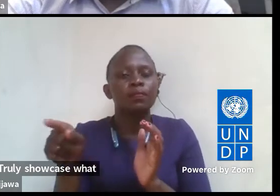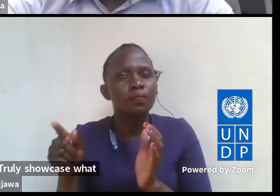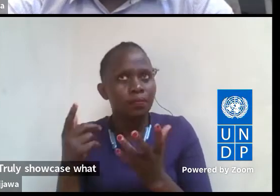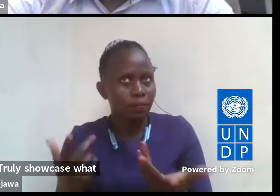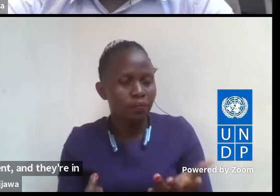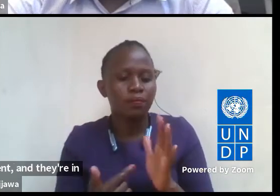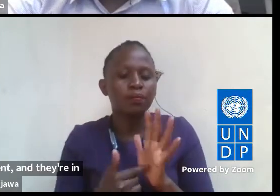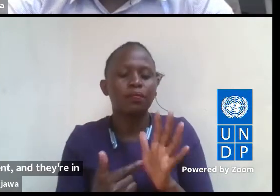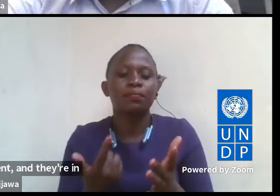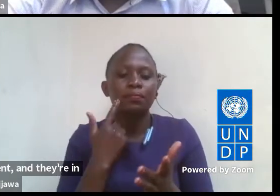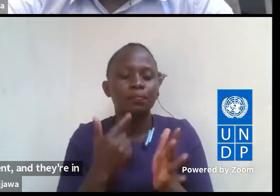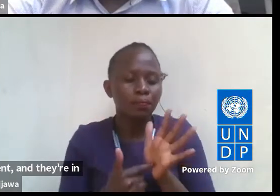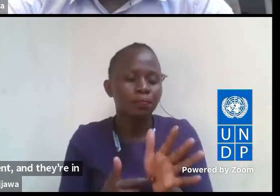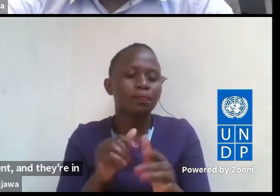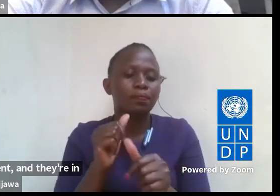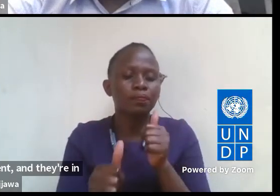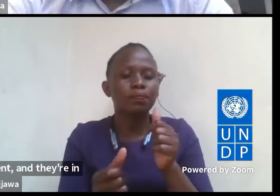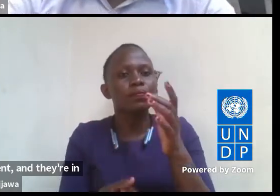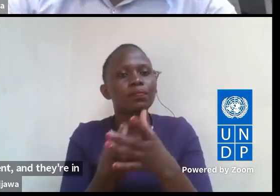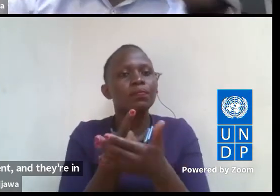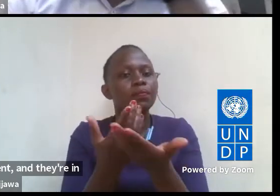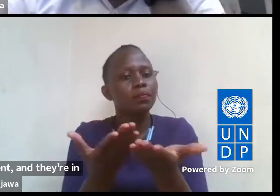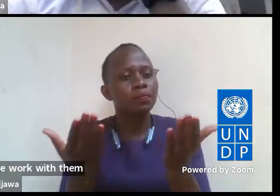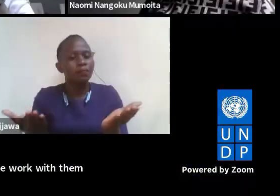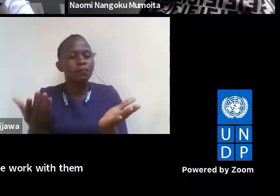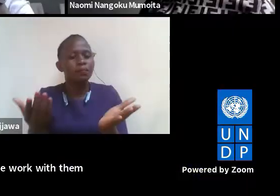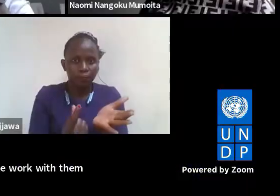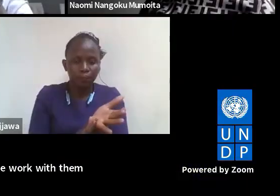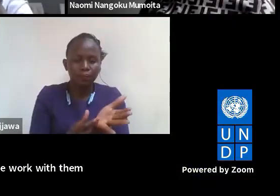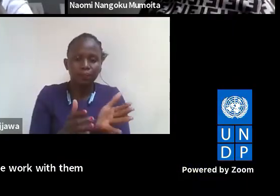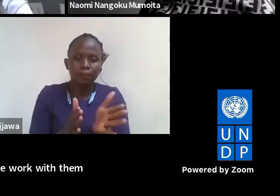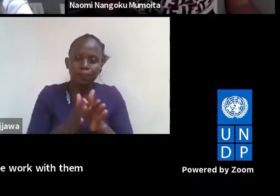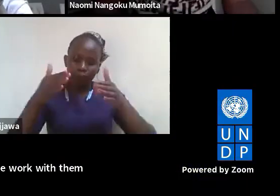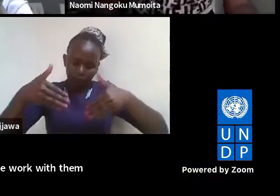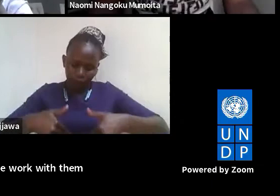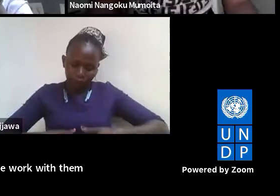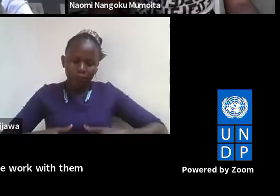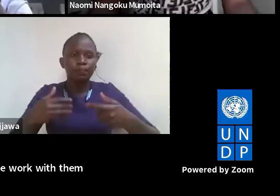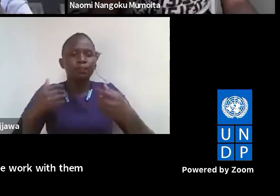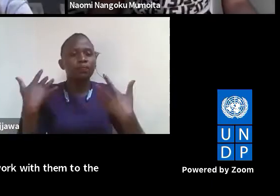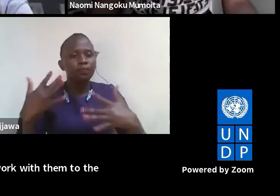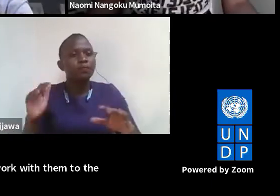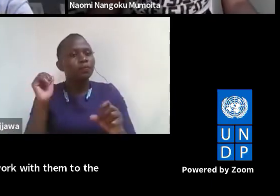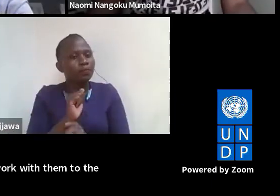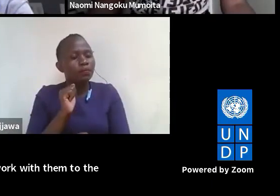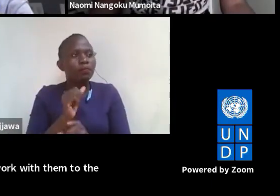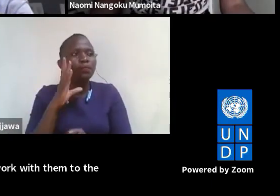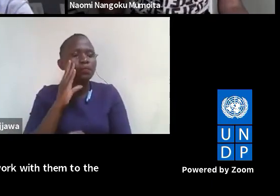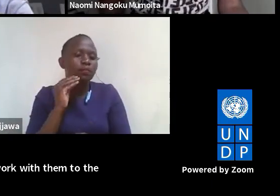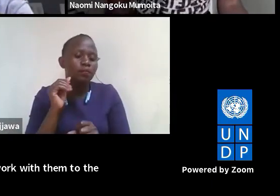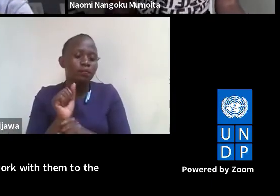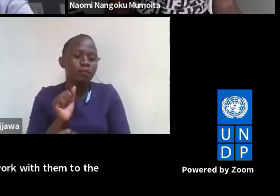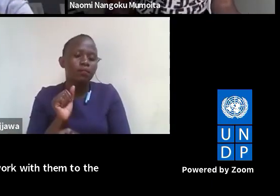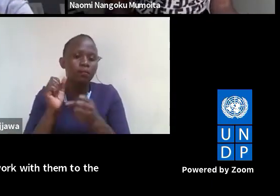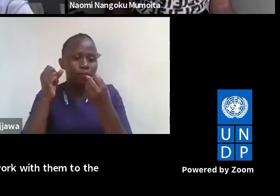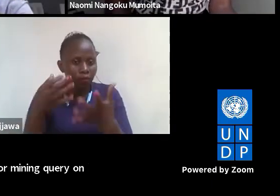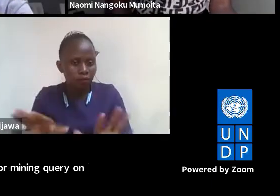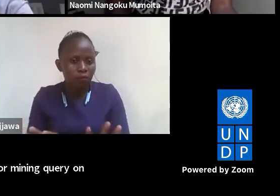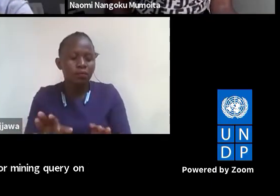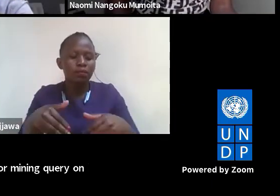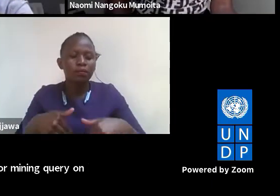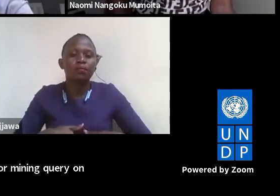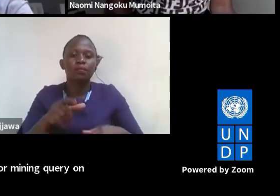Uganda and even for youth. We've done work with them to really showcase in terms of the Youth Week for mining, oil and gas, what opportunities